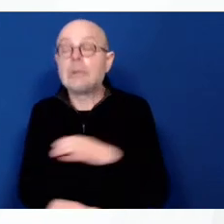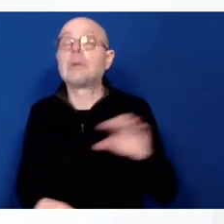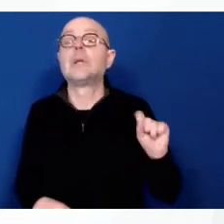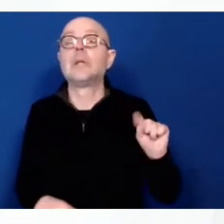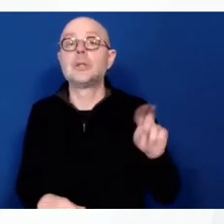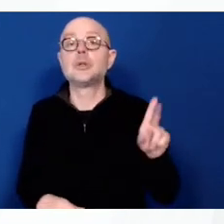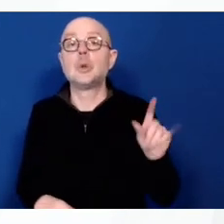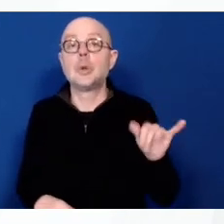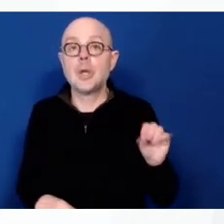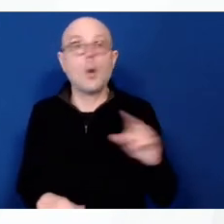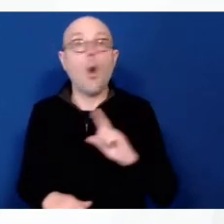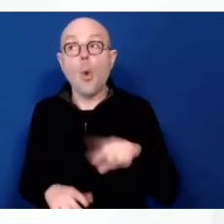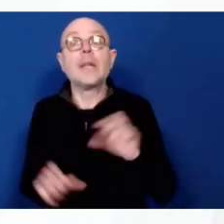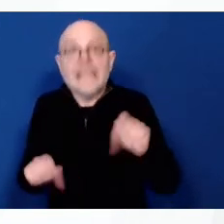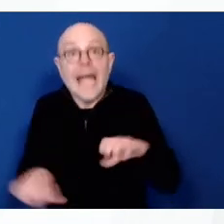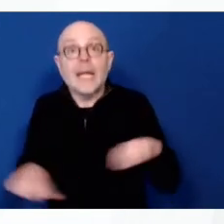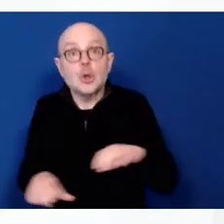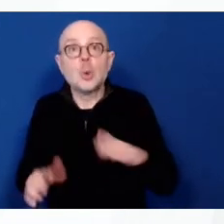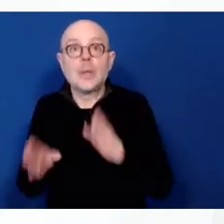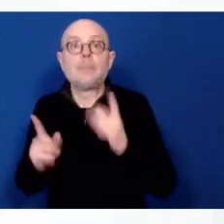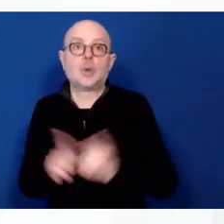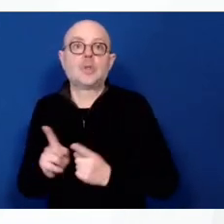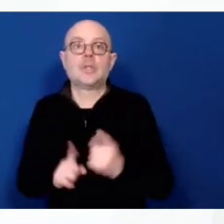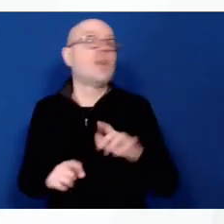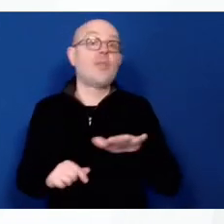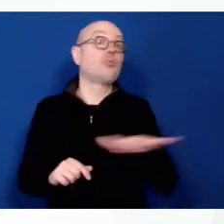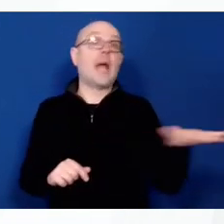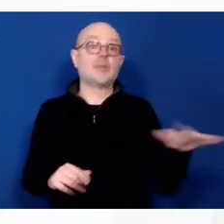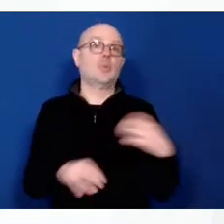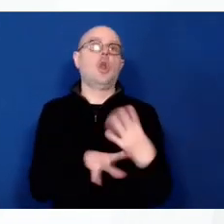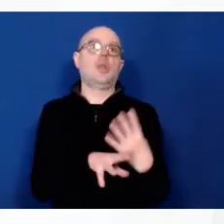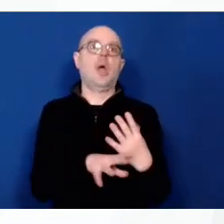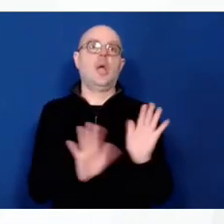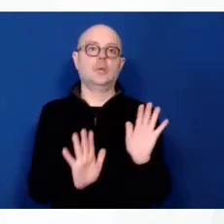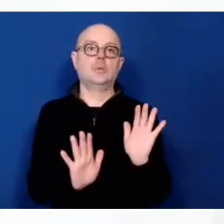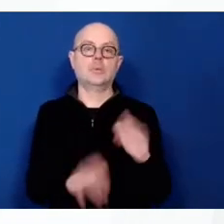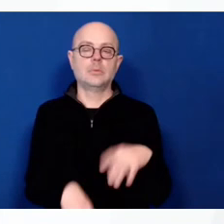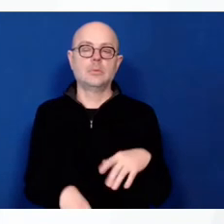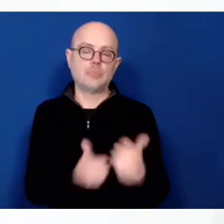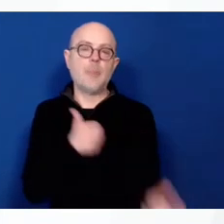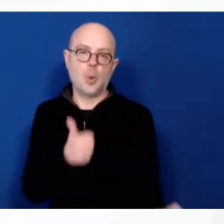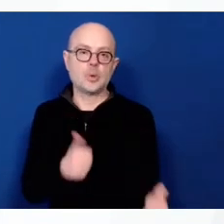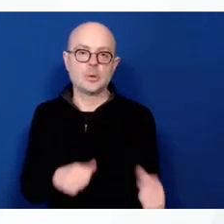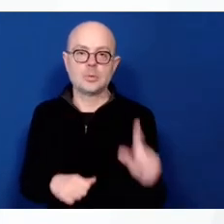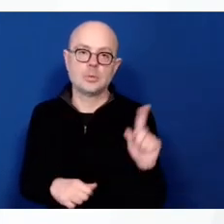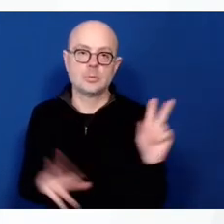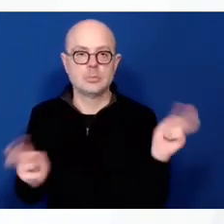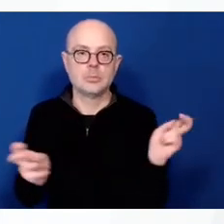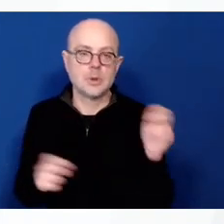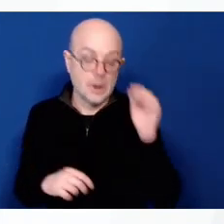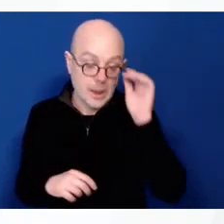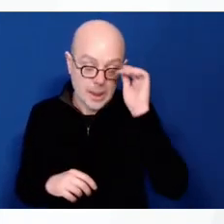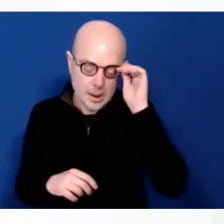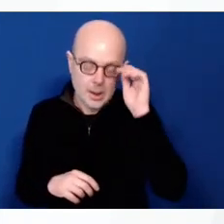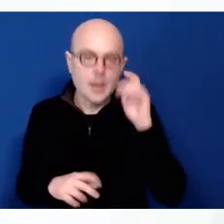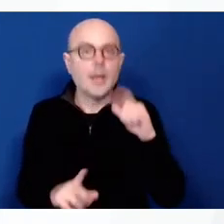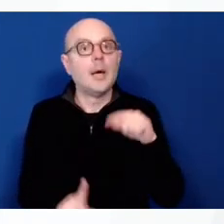that could only be done in person. Most of the courses were remote. In